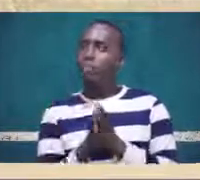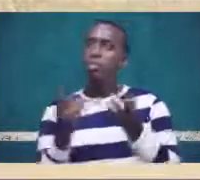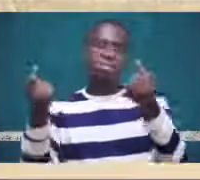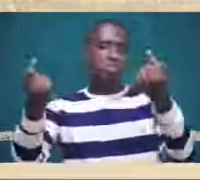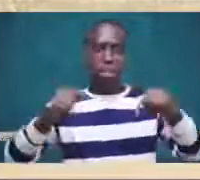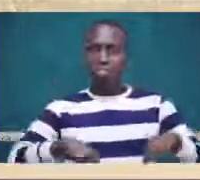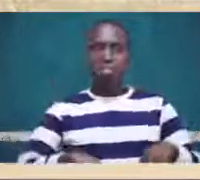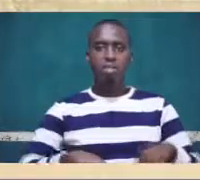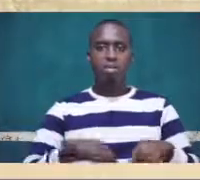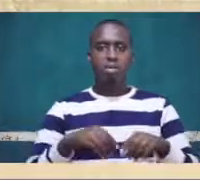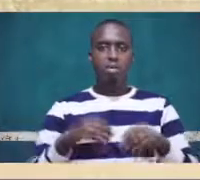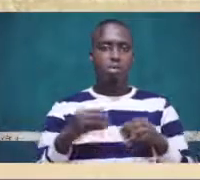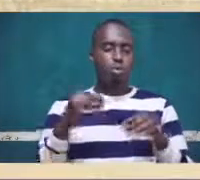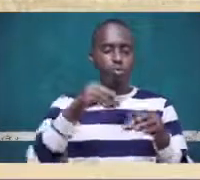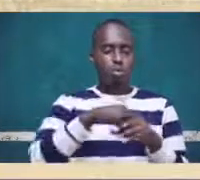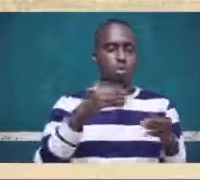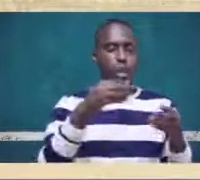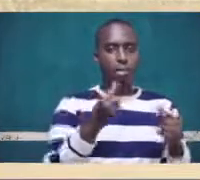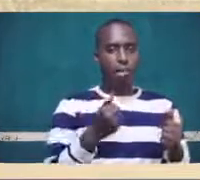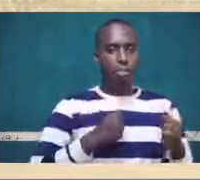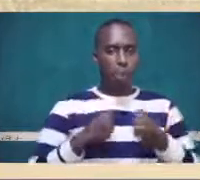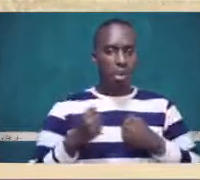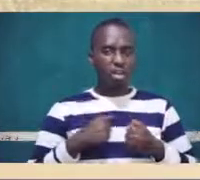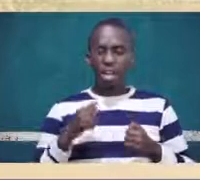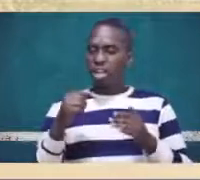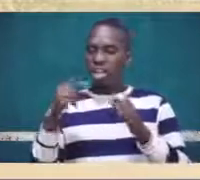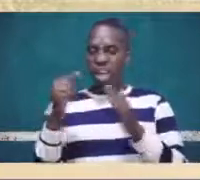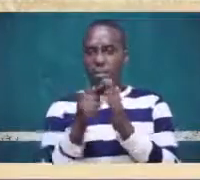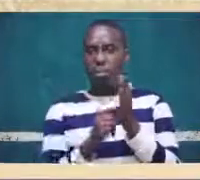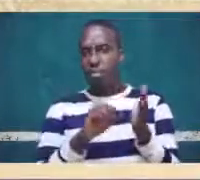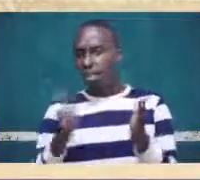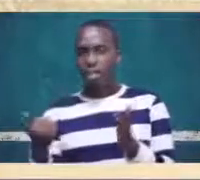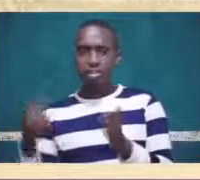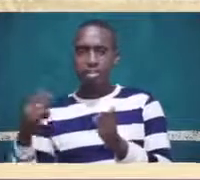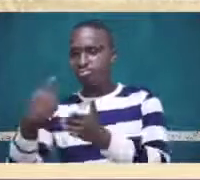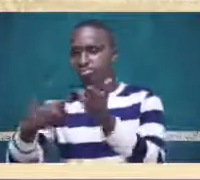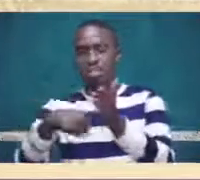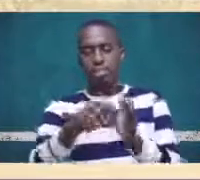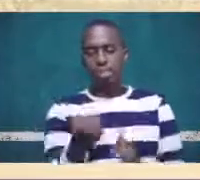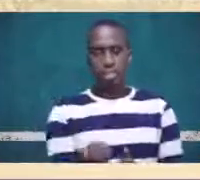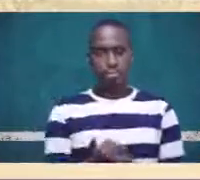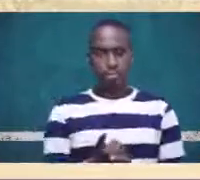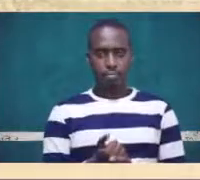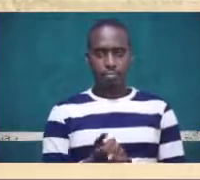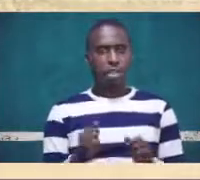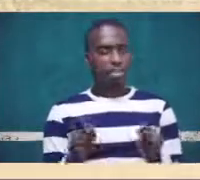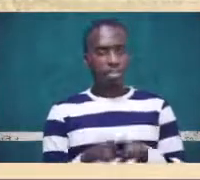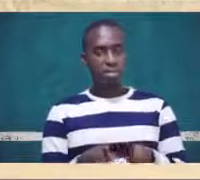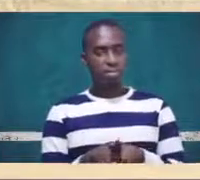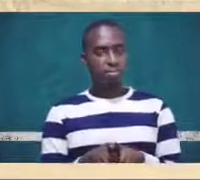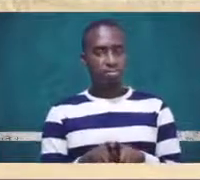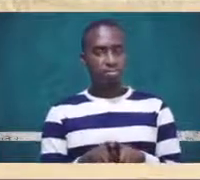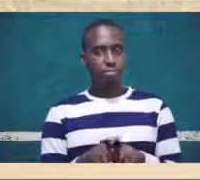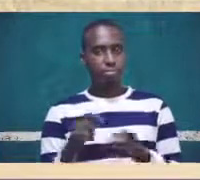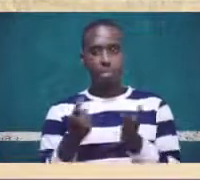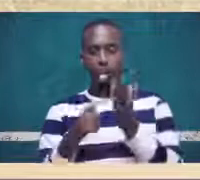any restriction. And a Ugandan also can go and invest in Rwanda